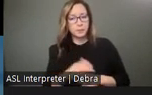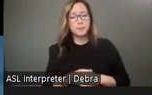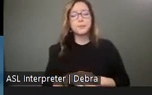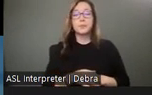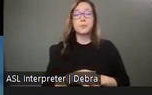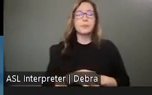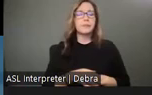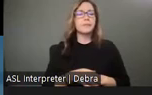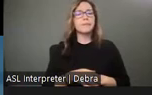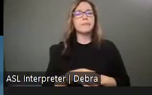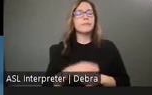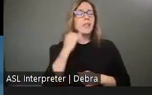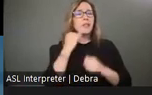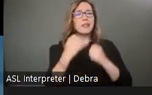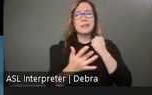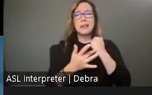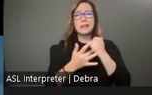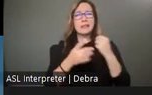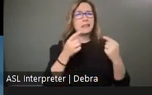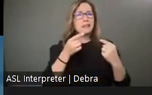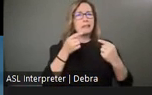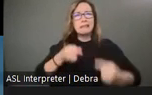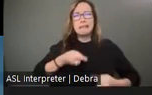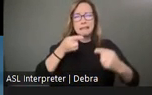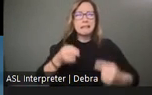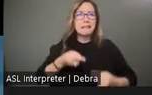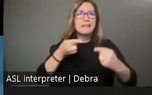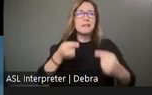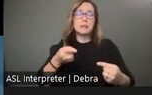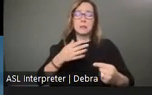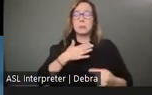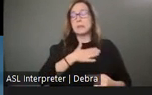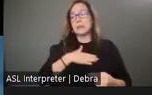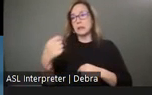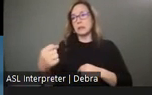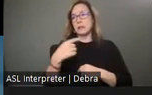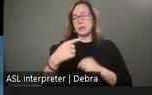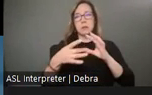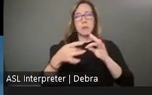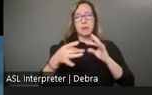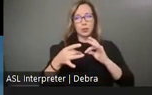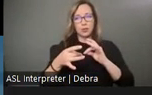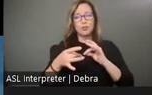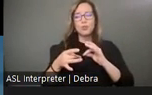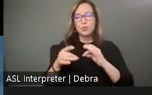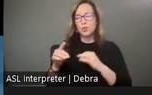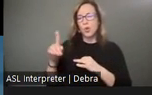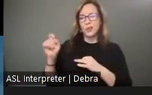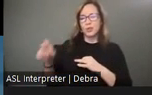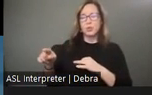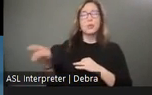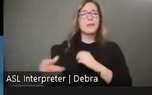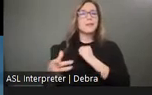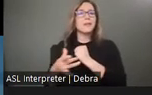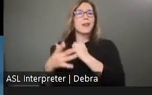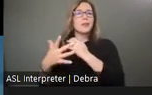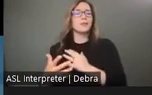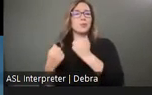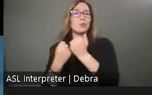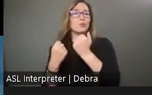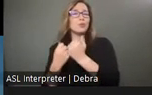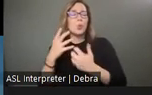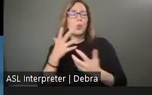you experience any technical issues during the webinar, please send a message in the questions box, and one of our technical support specialists will